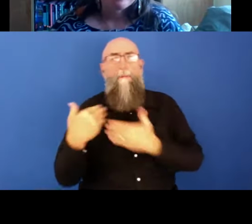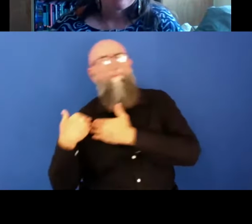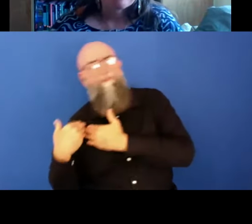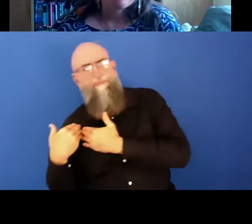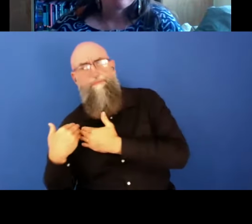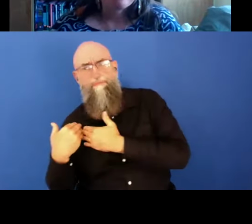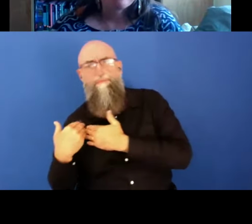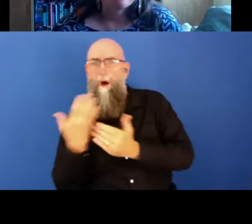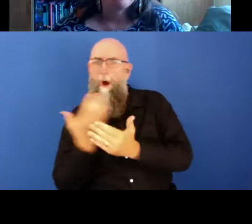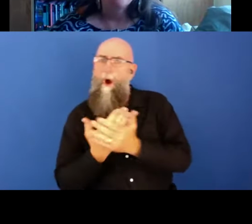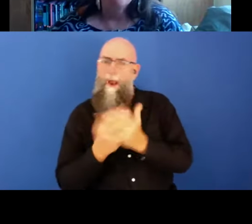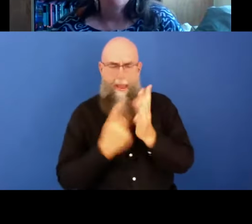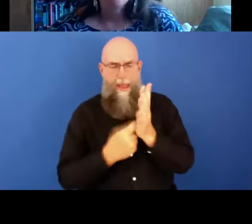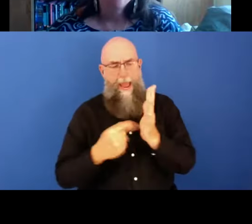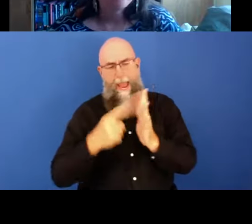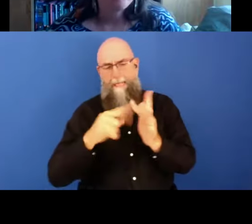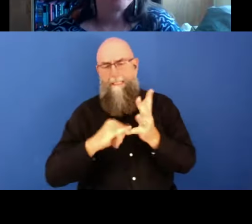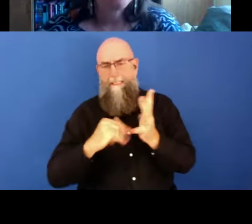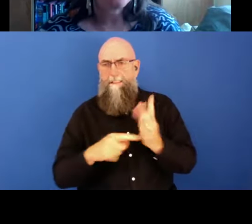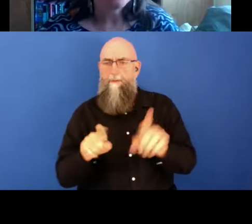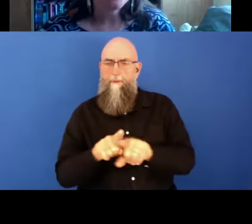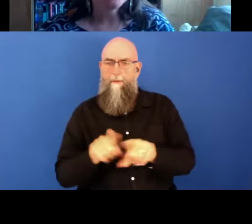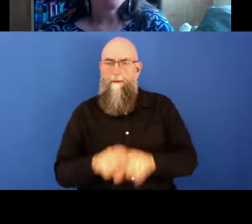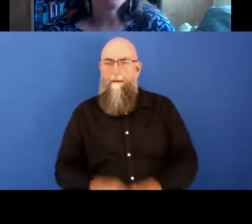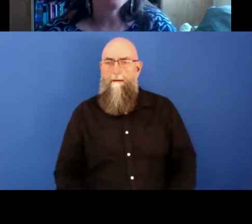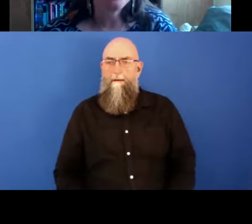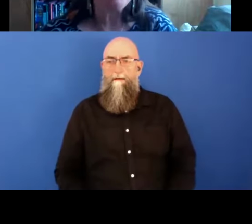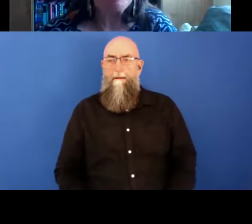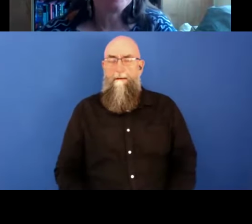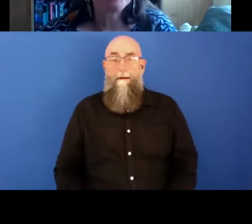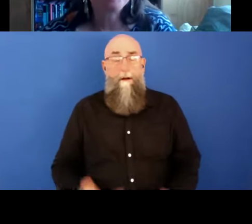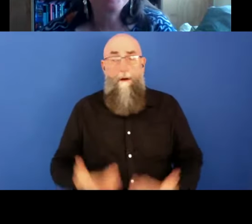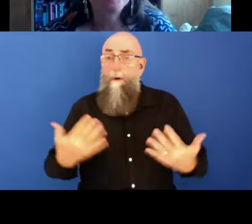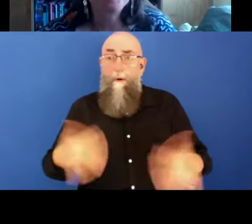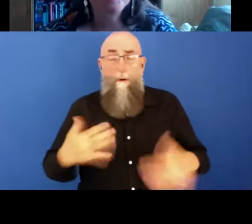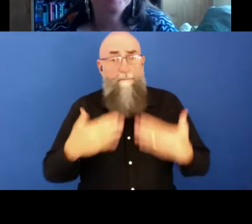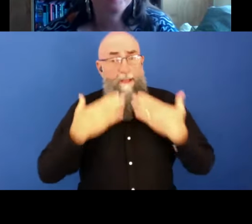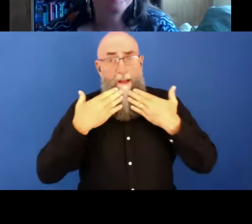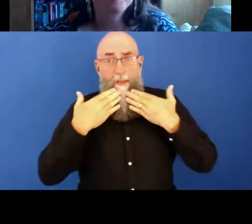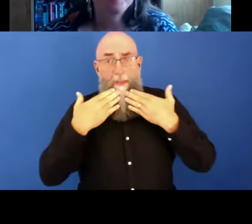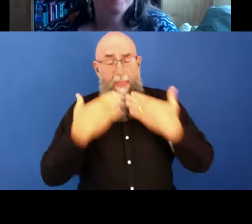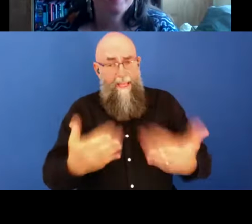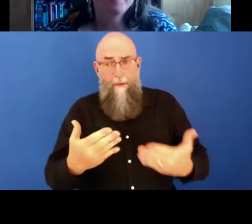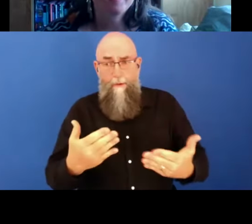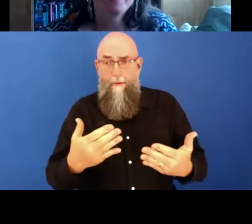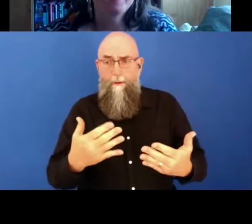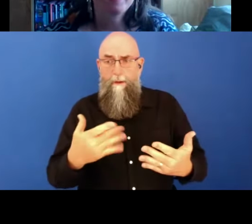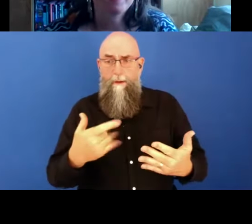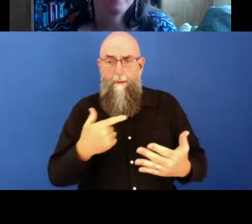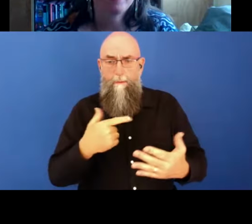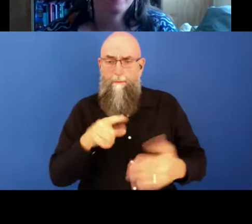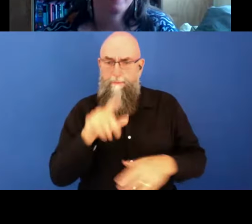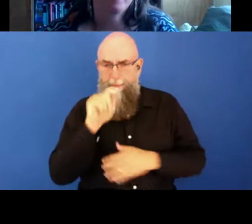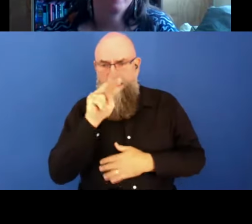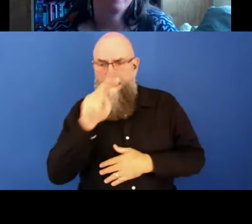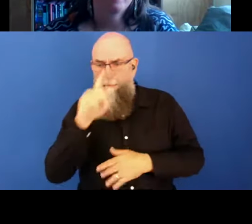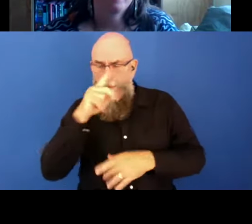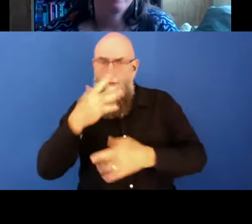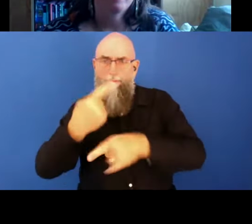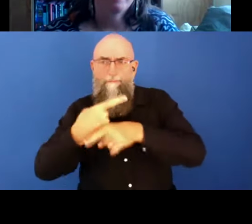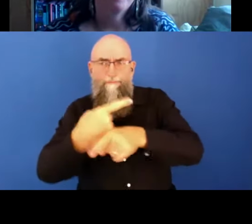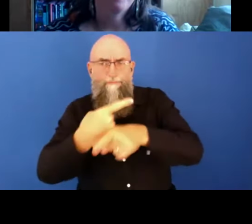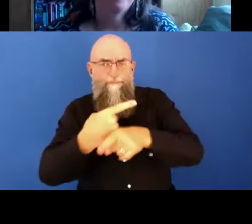yeah okay thank you so much this has been um great lots of people are sort of talking about the inspiring nature of your your